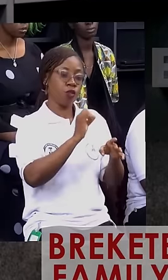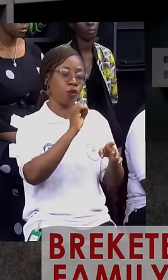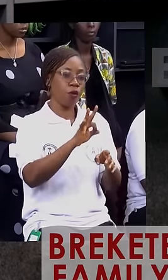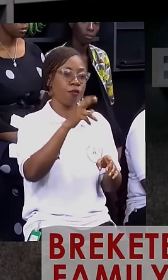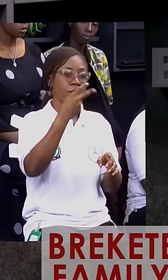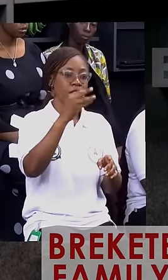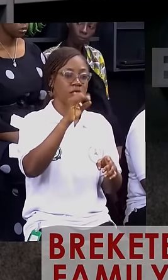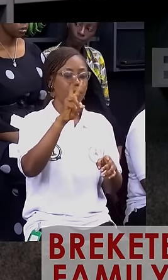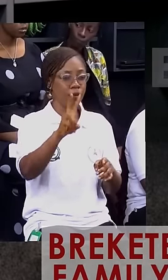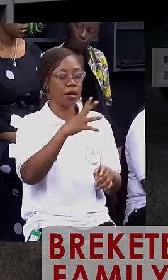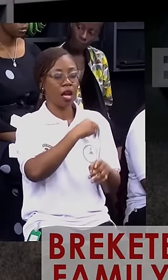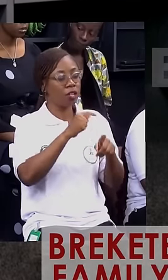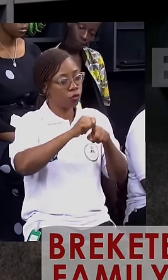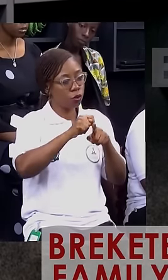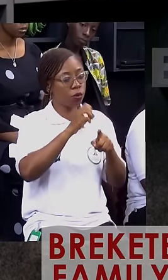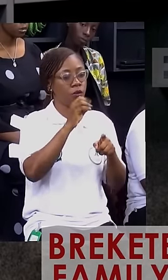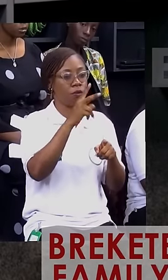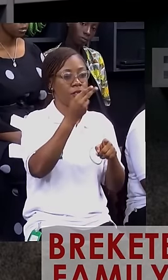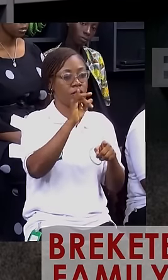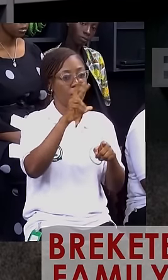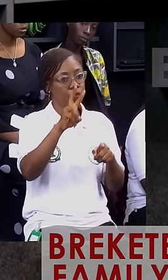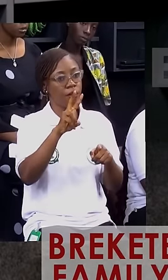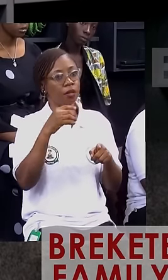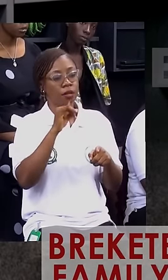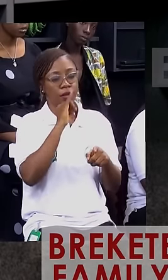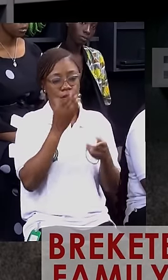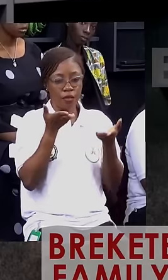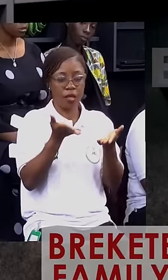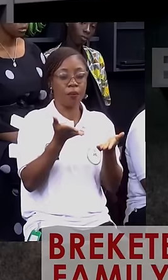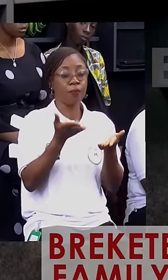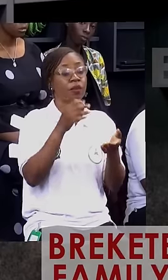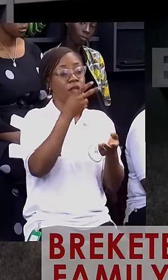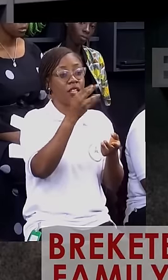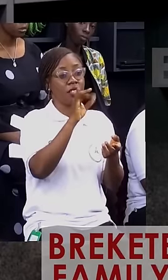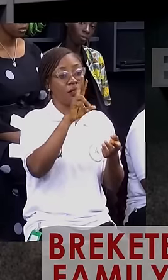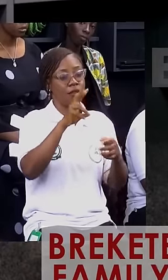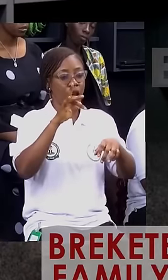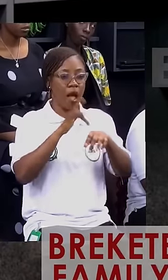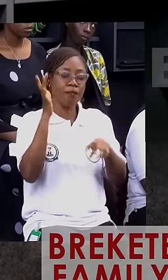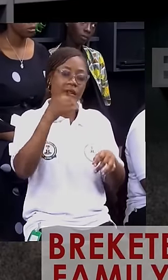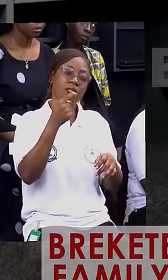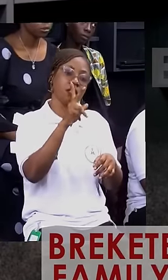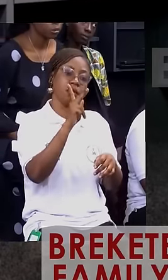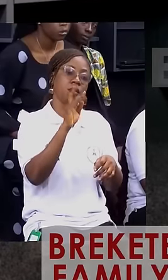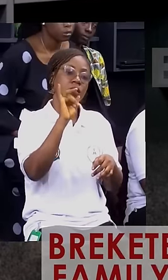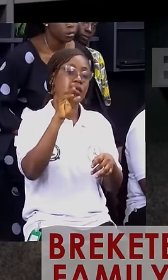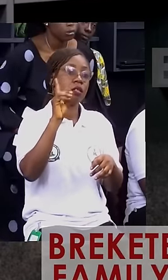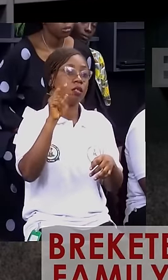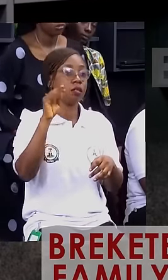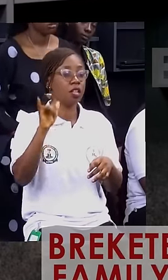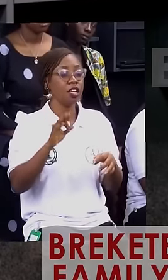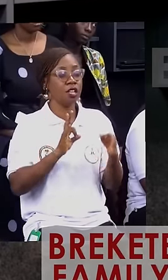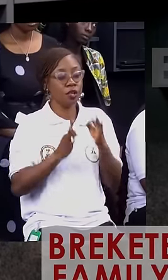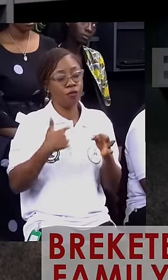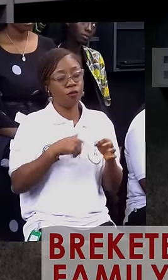is present. Because it's two ways. HIV directly affects the kidneys. Okay? So if we can prevent